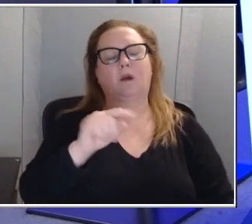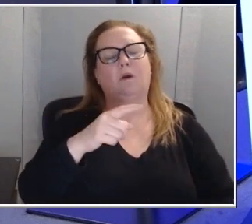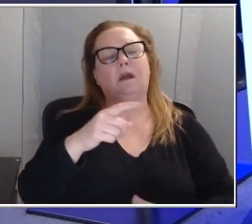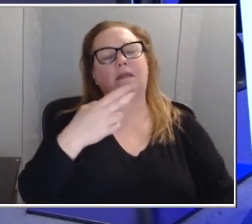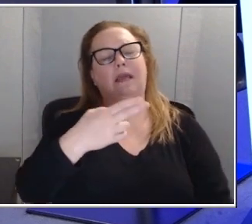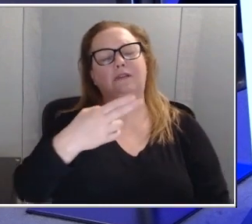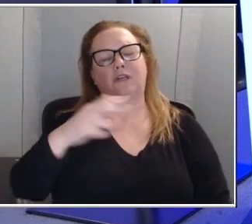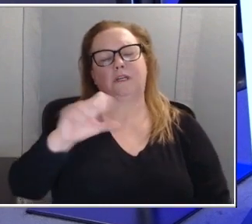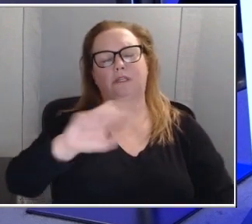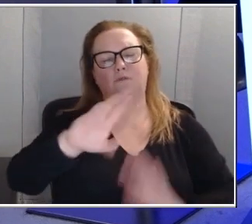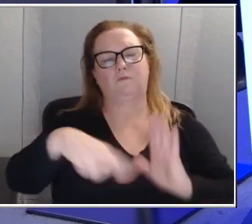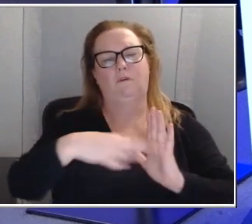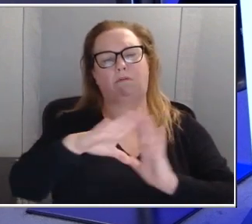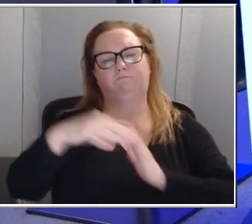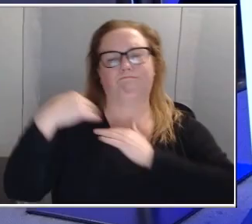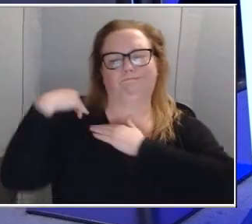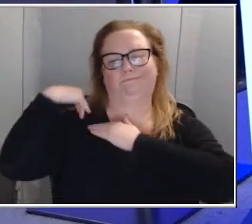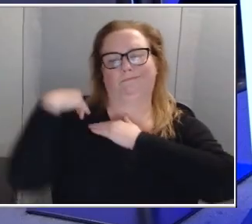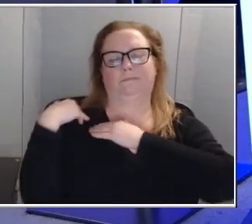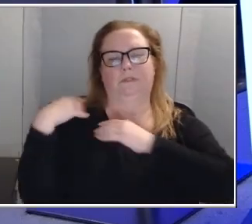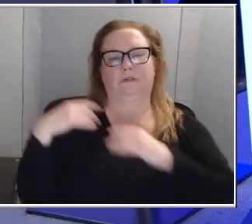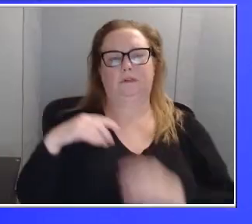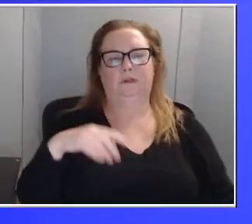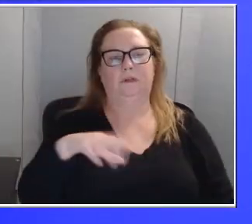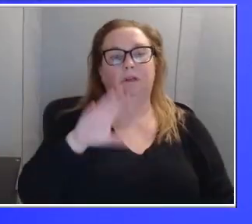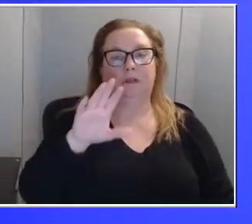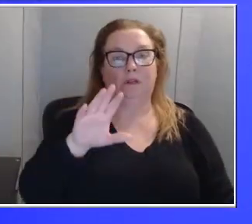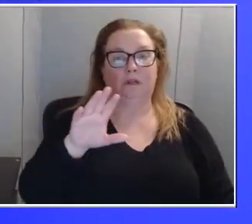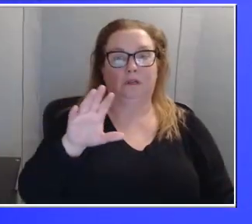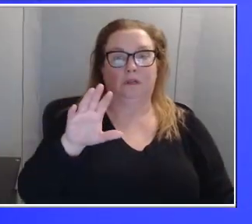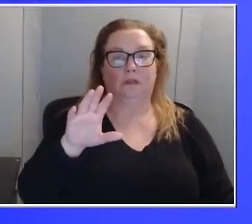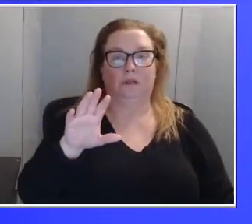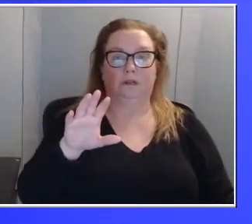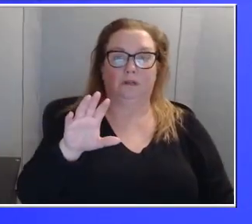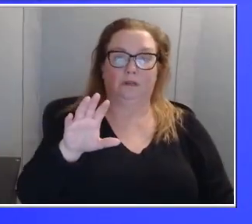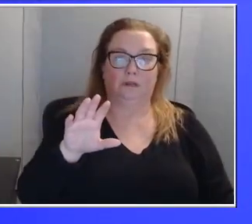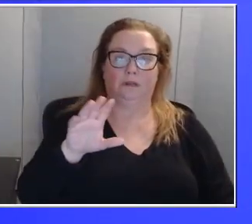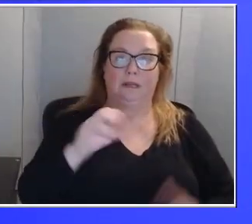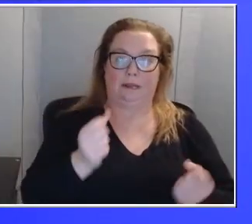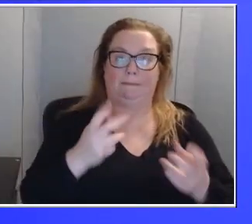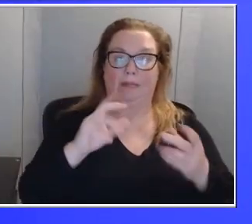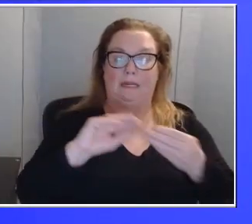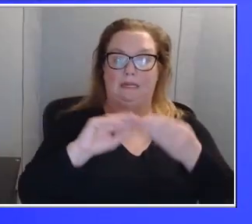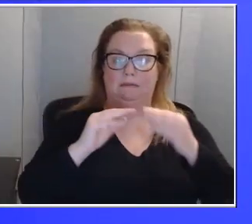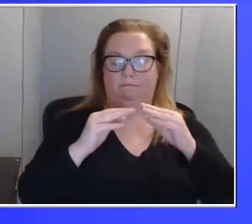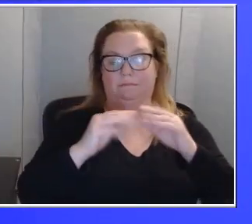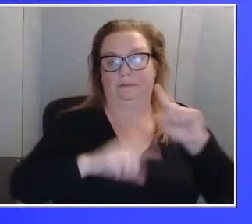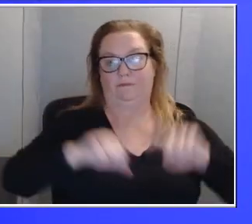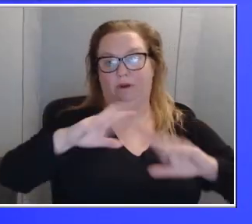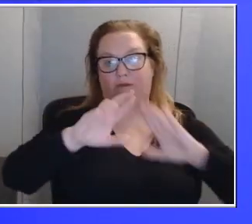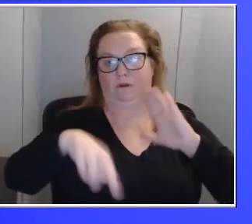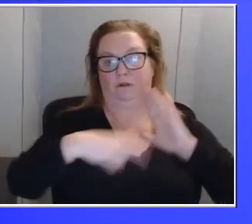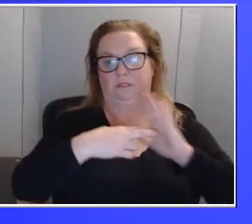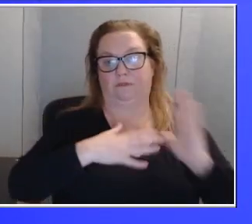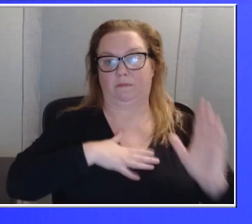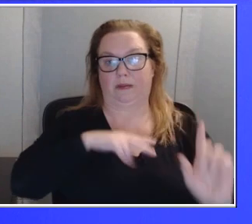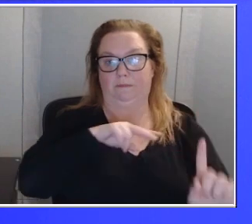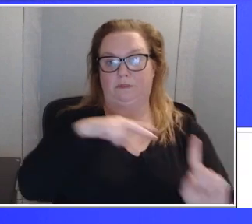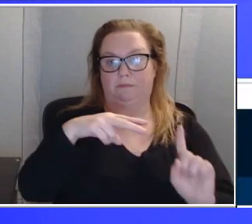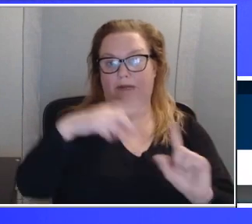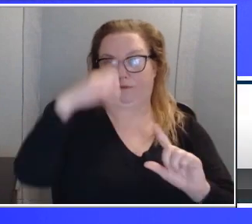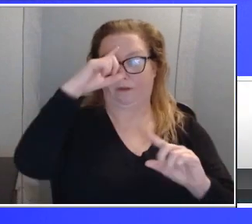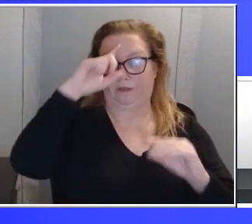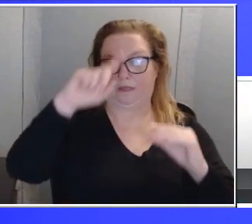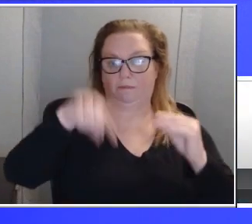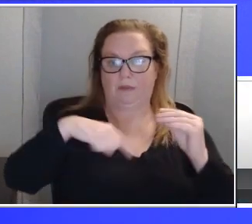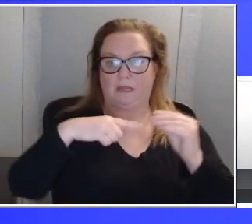stages of the pandemic? HHS played, a number of different roles. From my perspective, when we think about how we